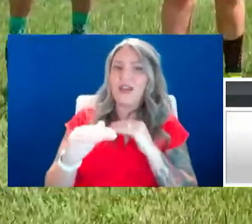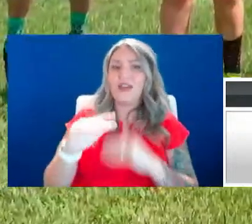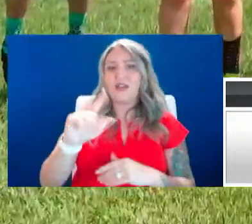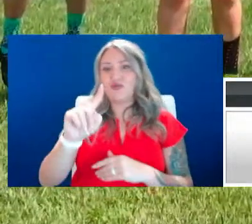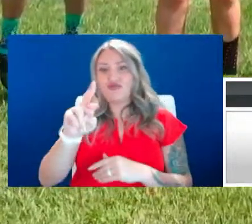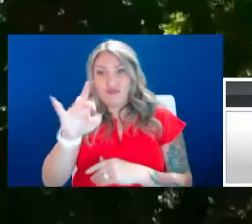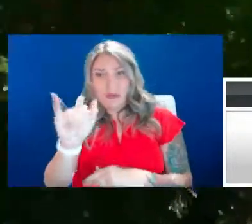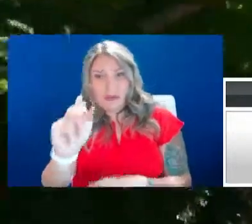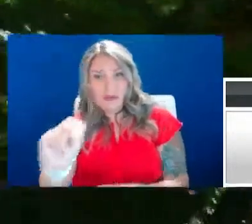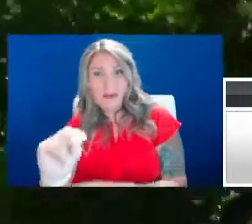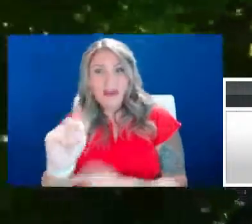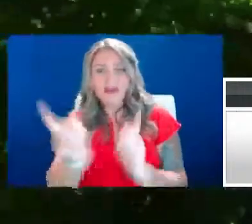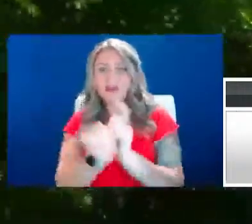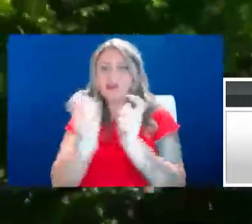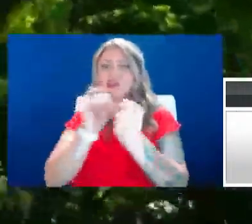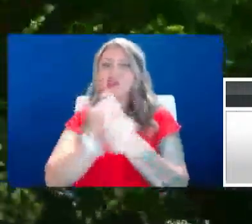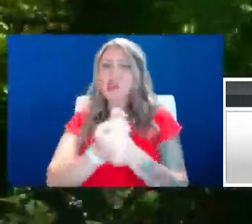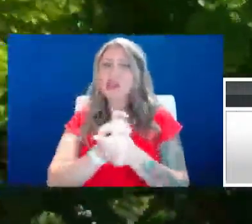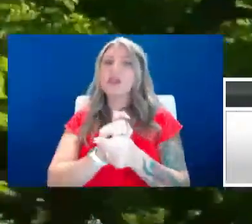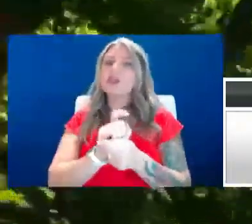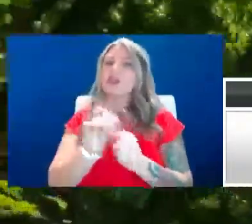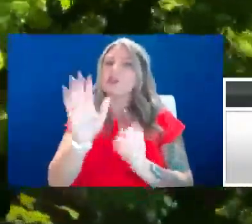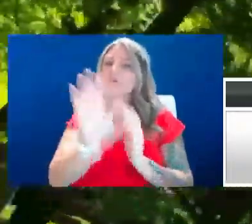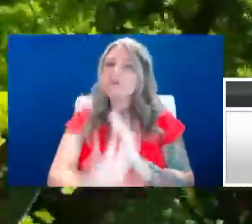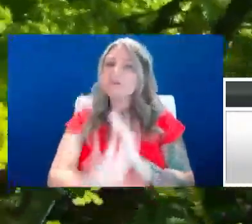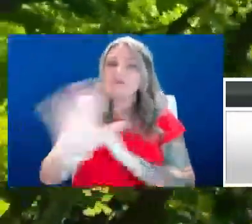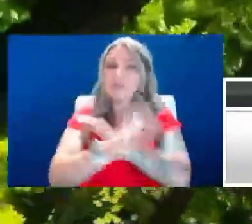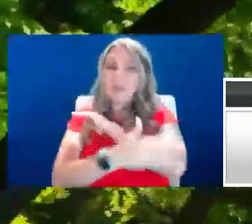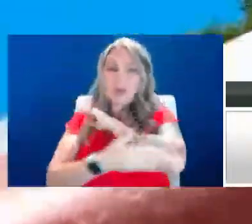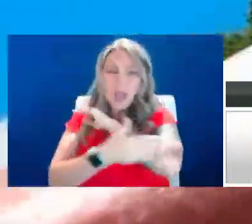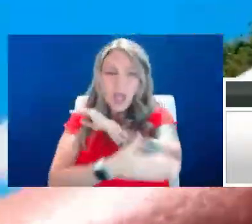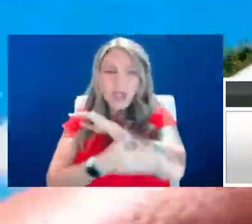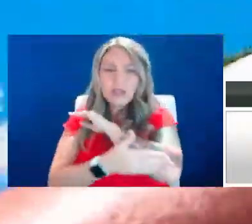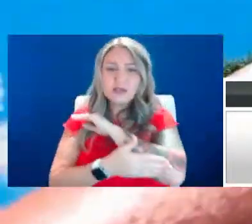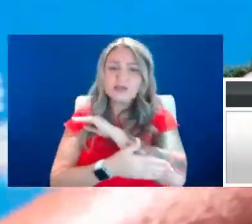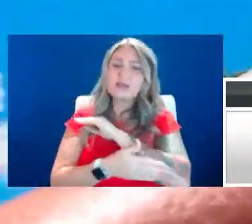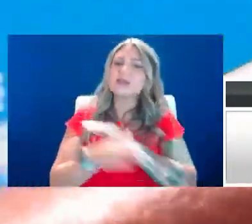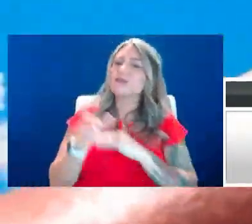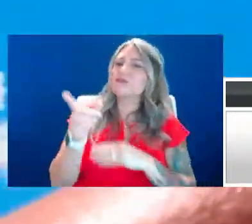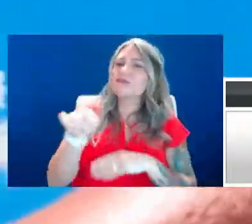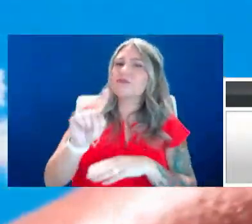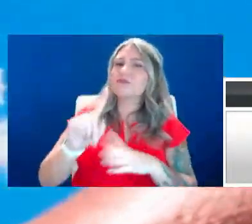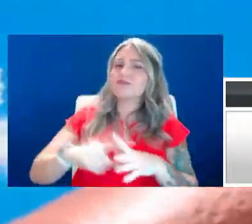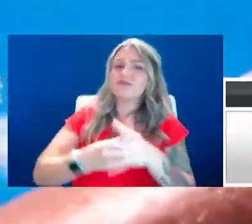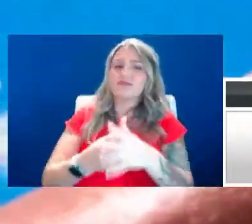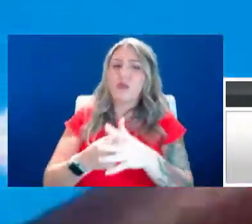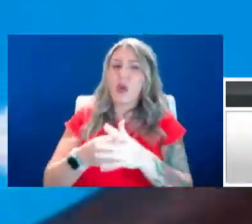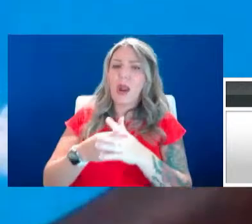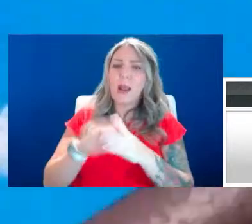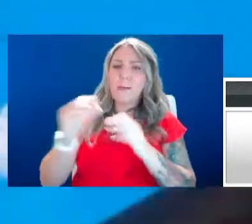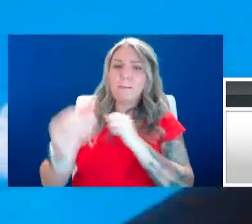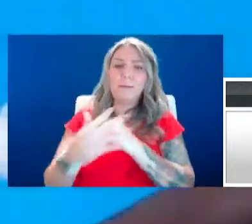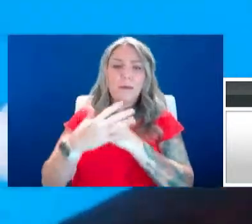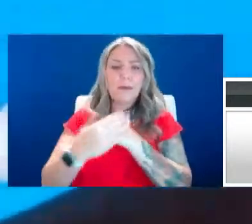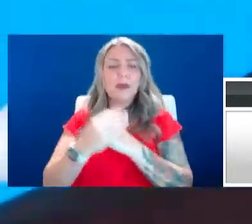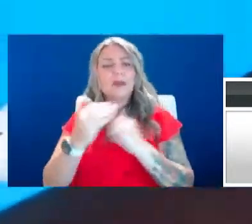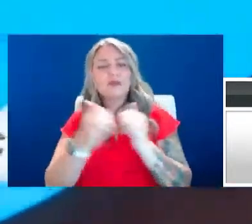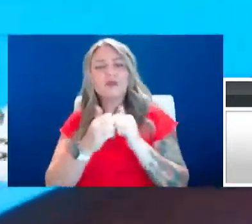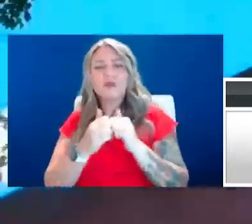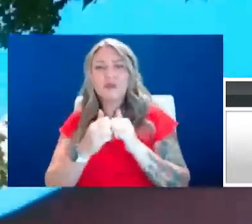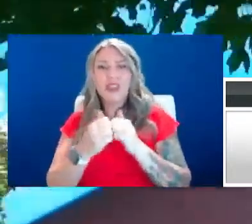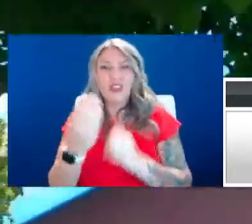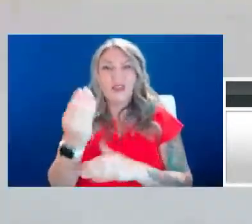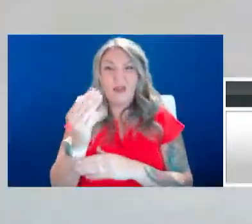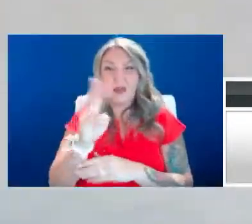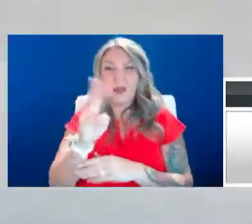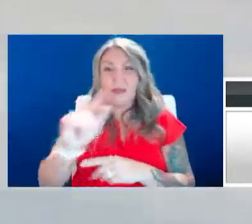it changes across the country. They started in Cannon Beach, right out with a 14-mile climb. As you come across the